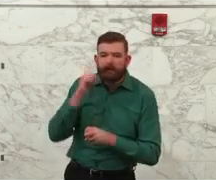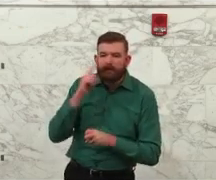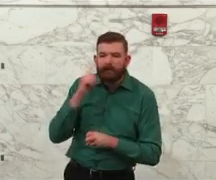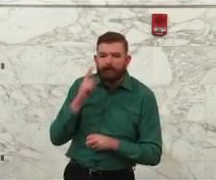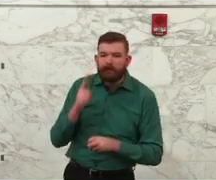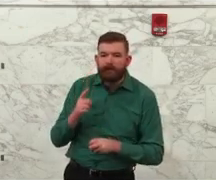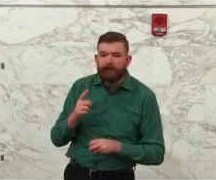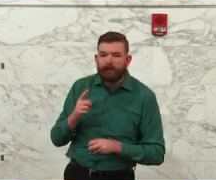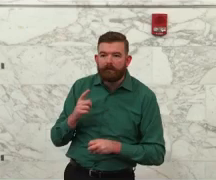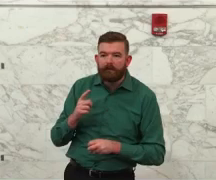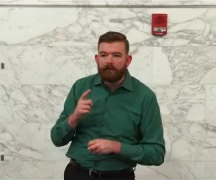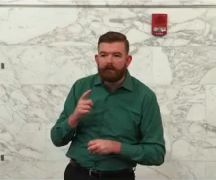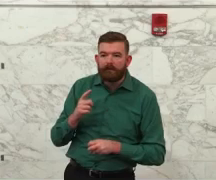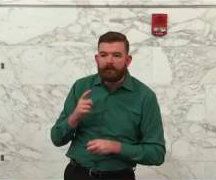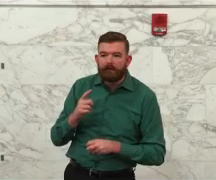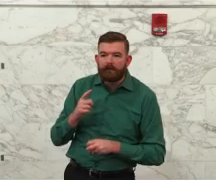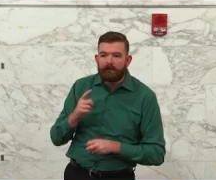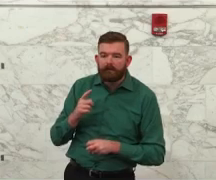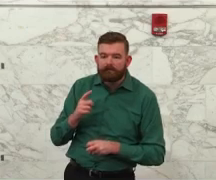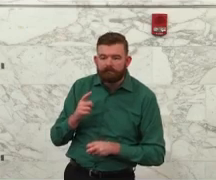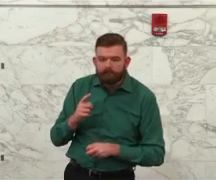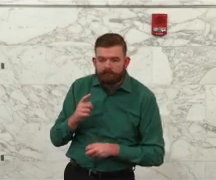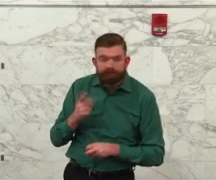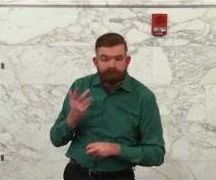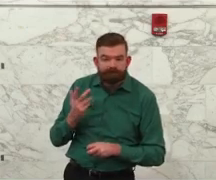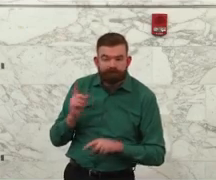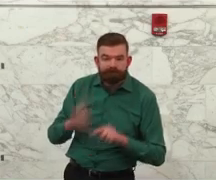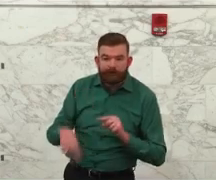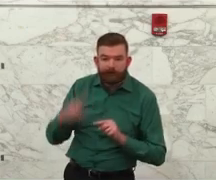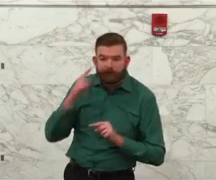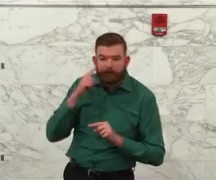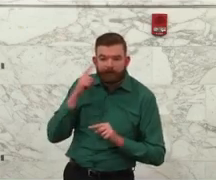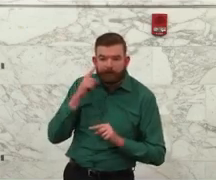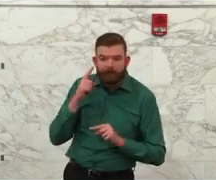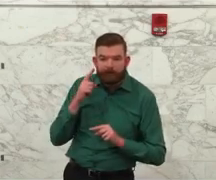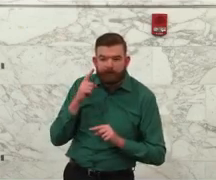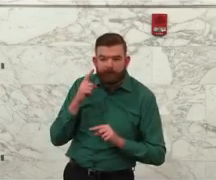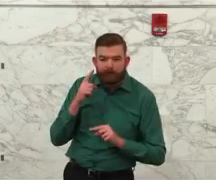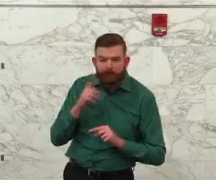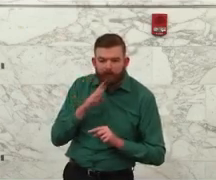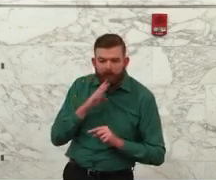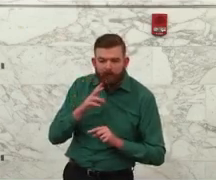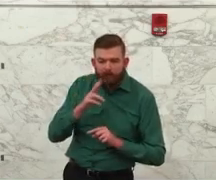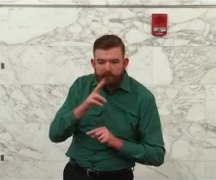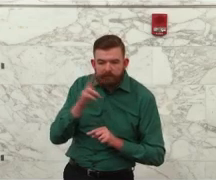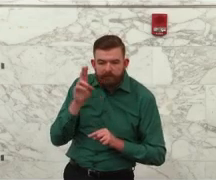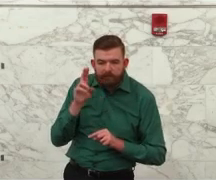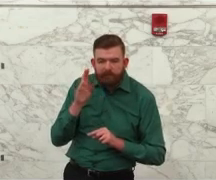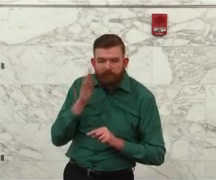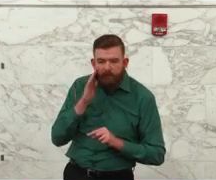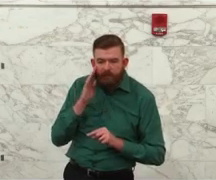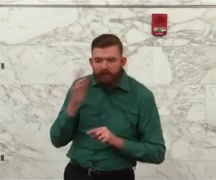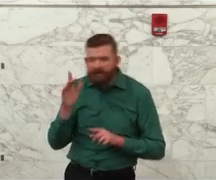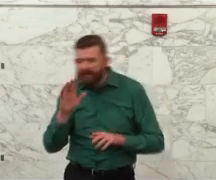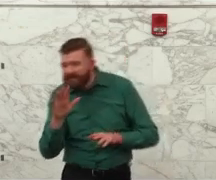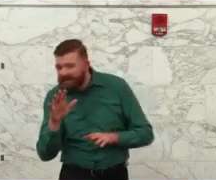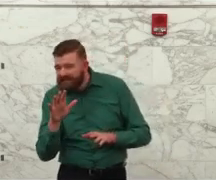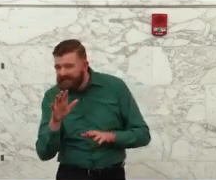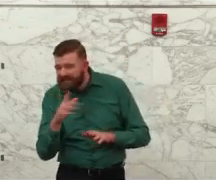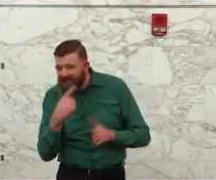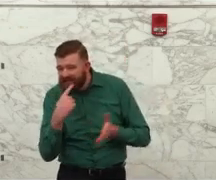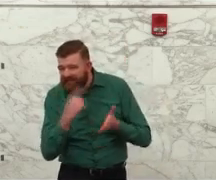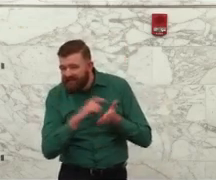the capacity? And have you identified how you will meet that capacity? So are you saying that ProPublica has identified,